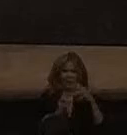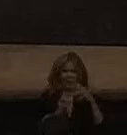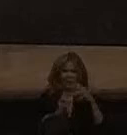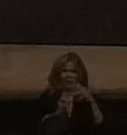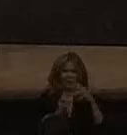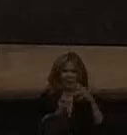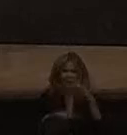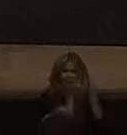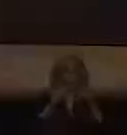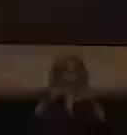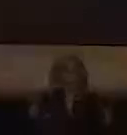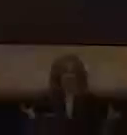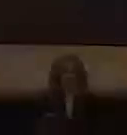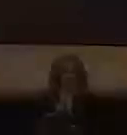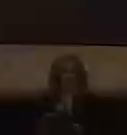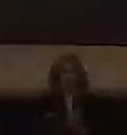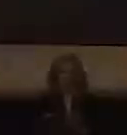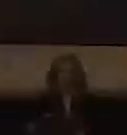Important cultural statement.